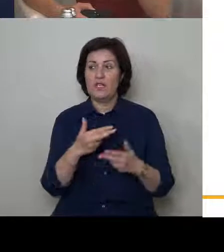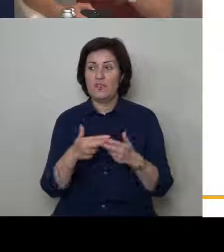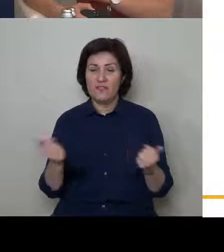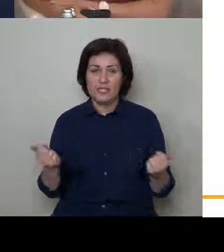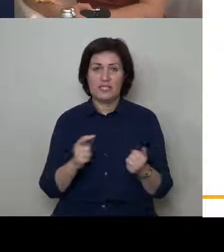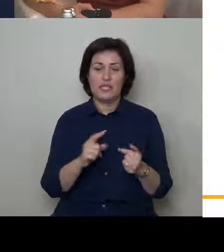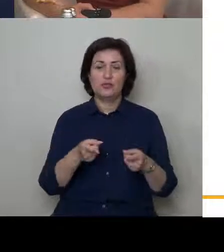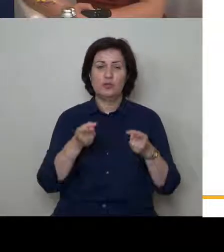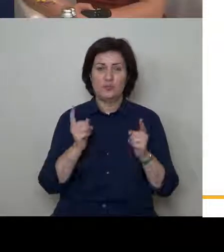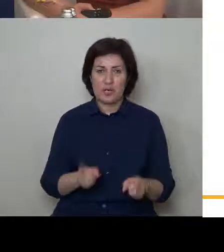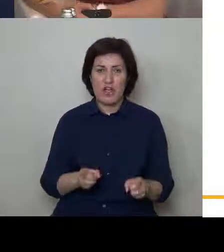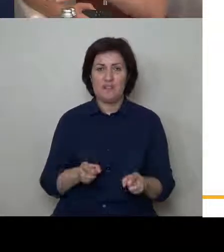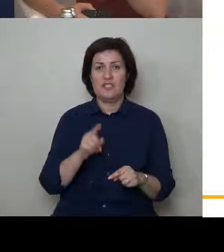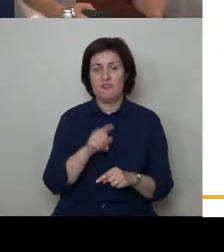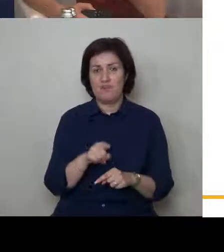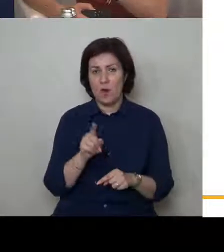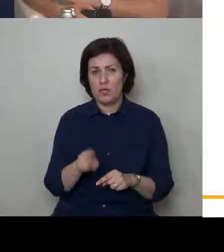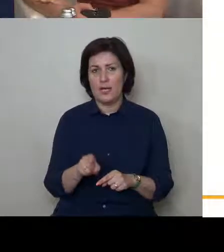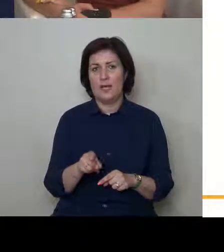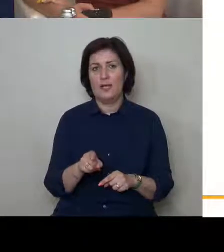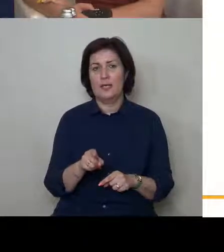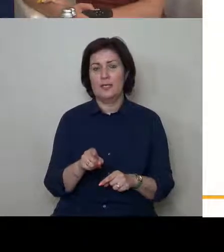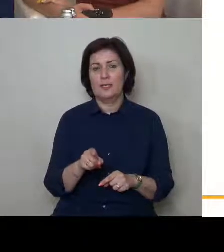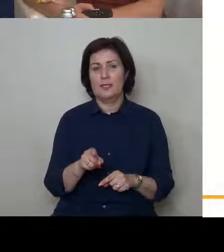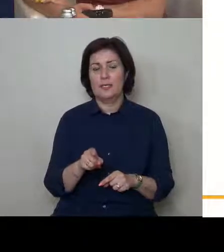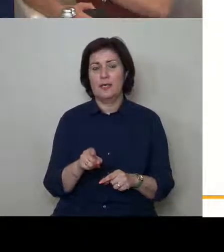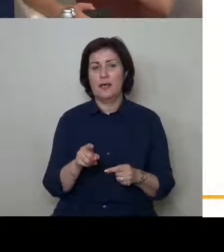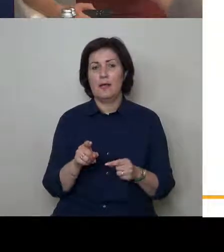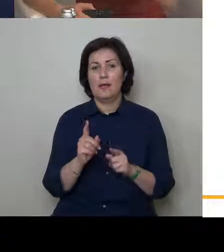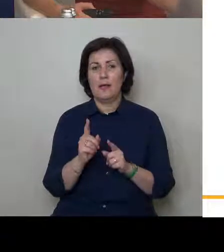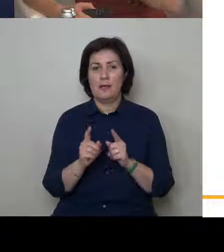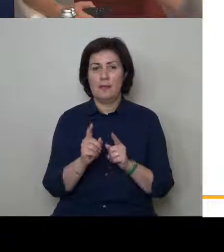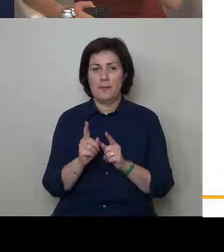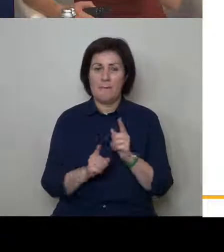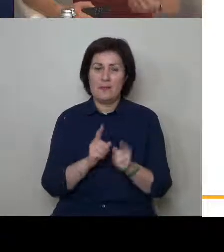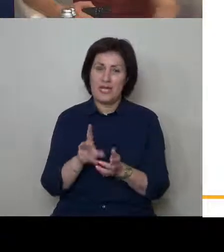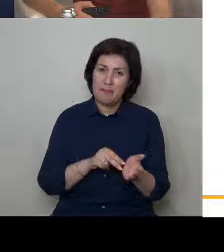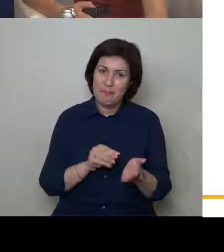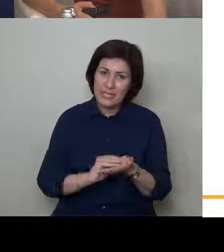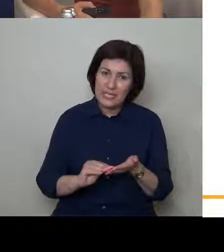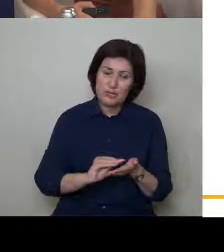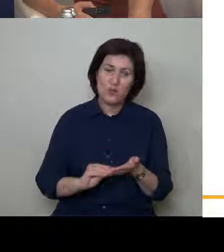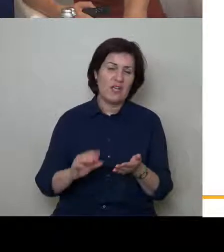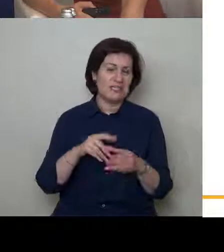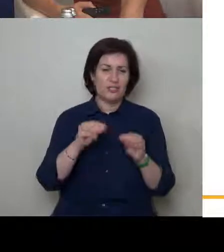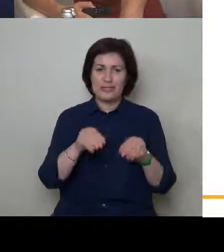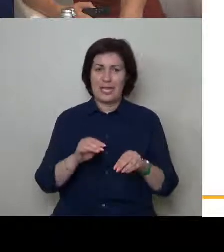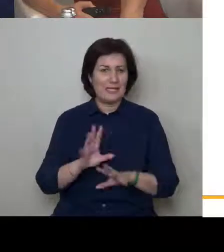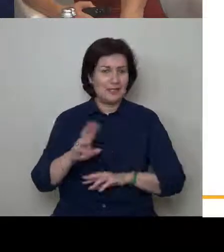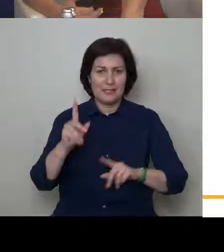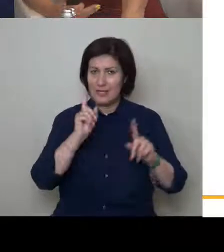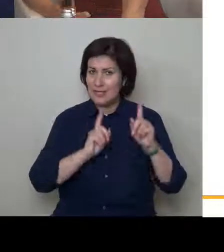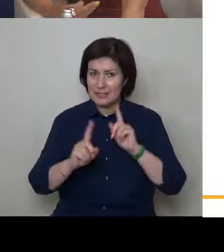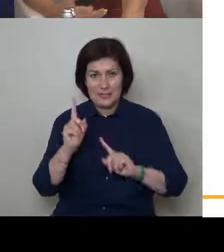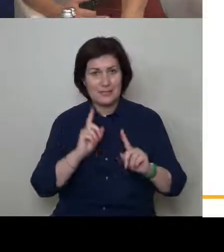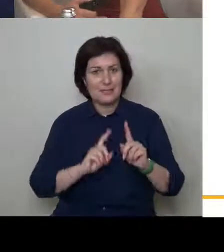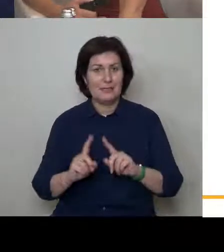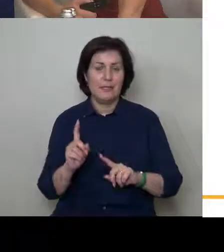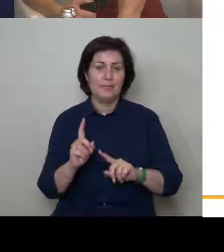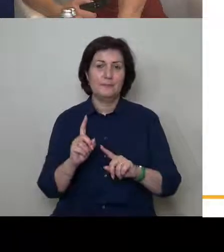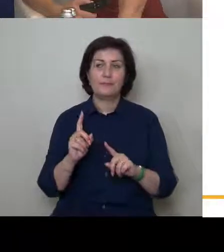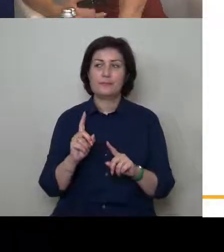example, it says here that if a person has admitted that one has copied it or did it outside of